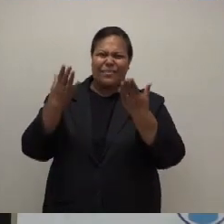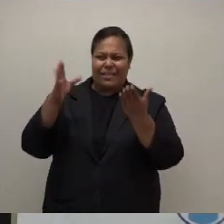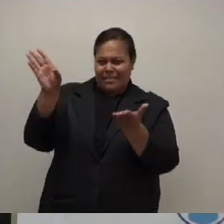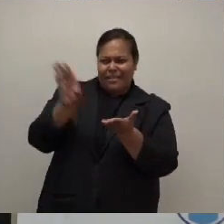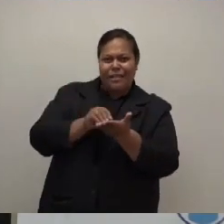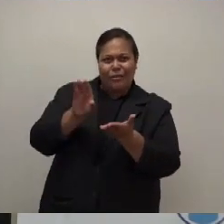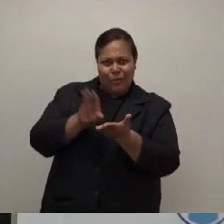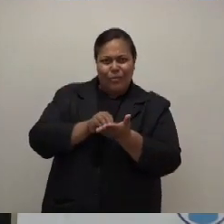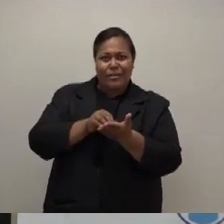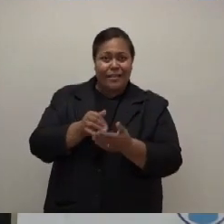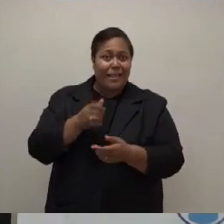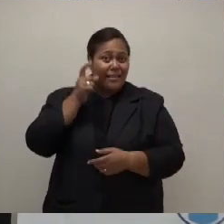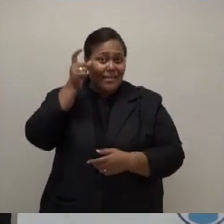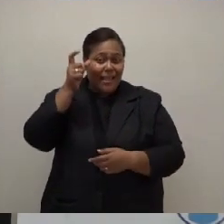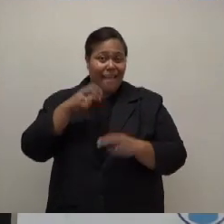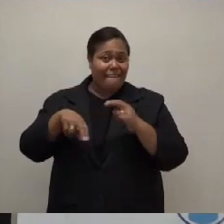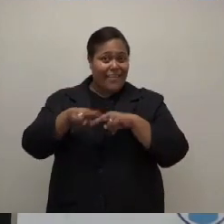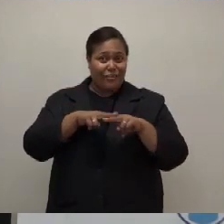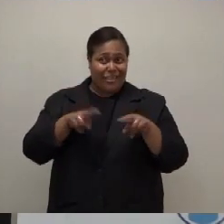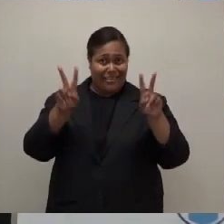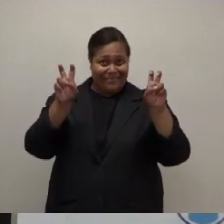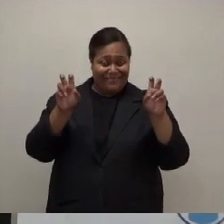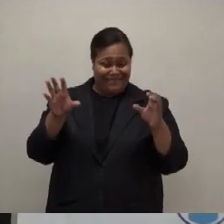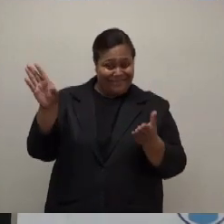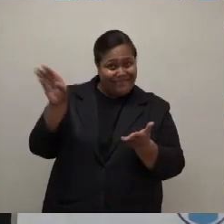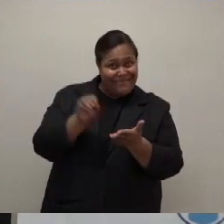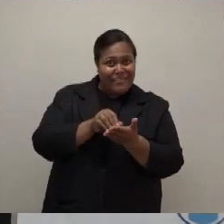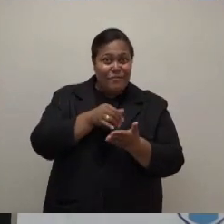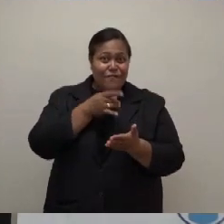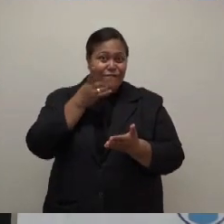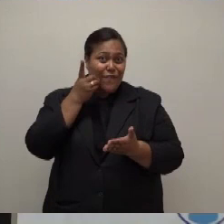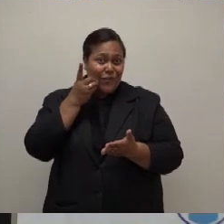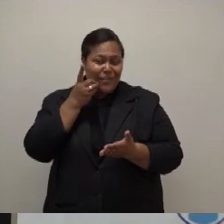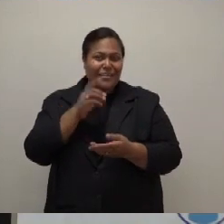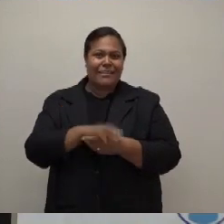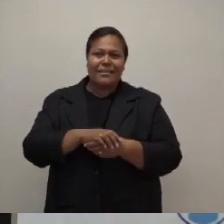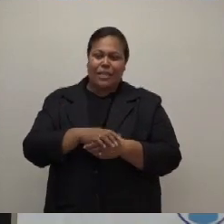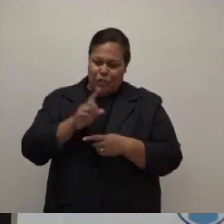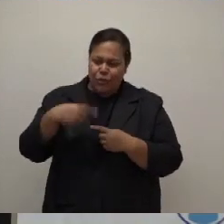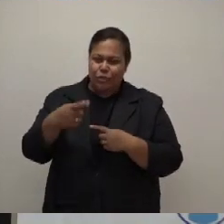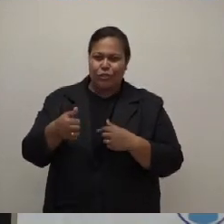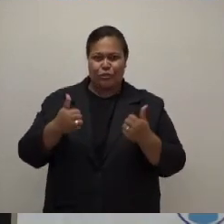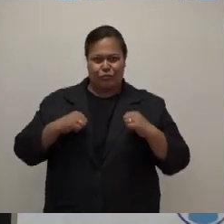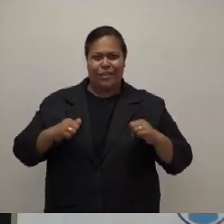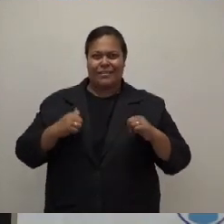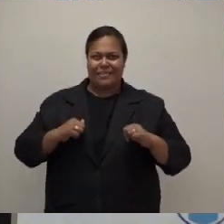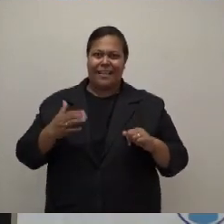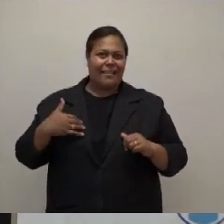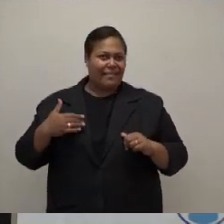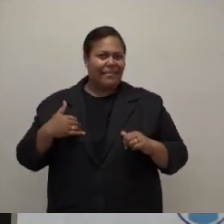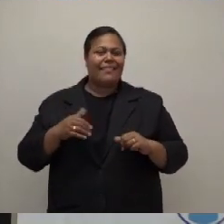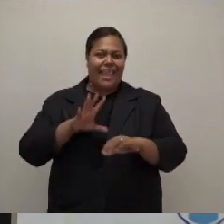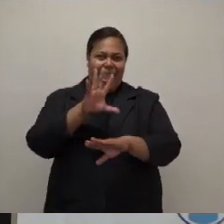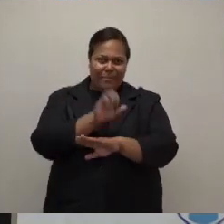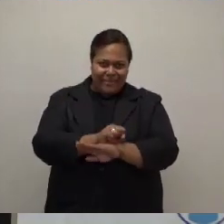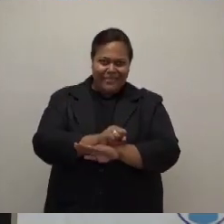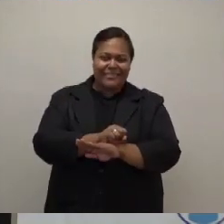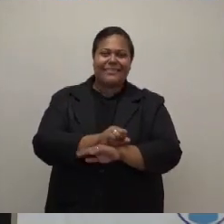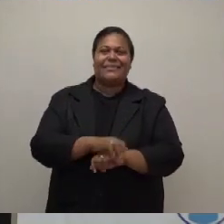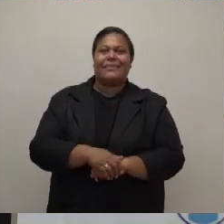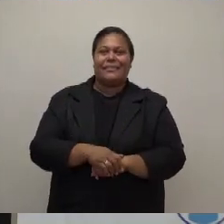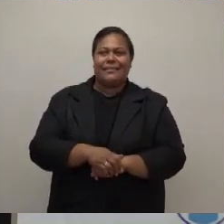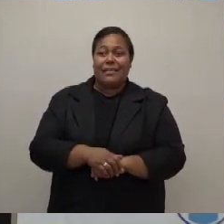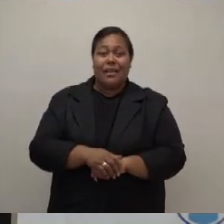careFIJI, by continuing to practice the healthy habits that have been at the core of our success, and to keep each